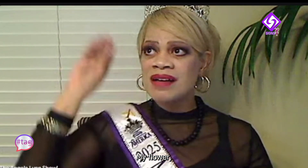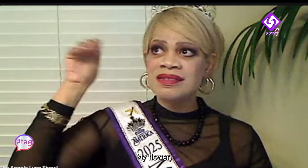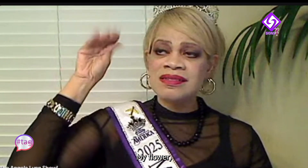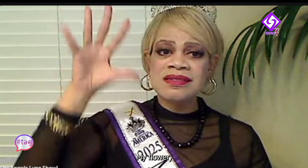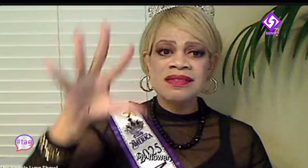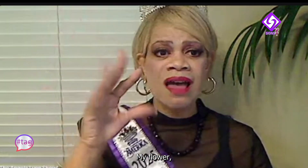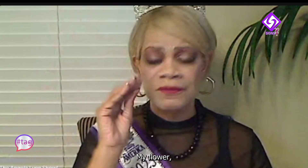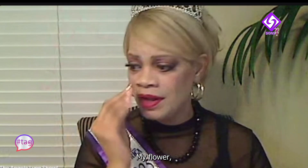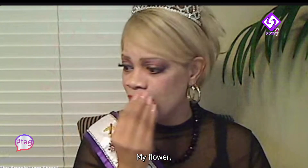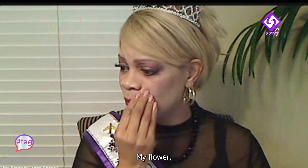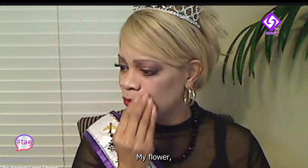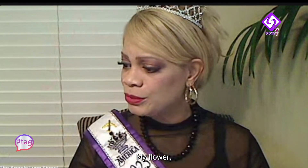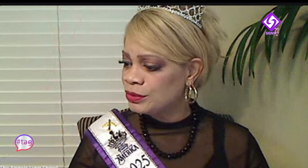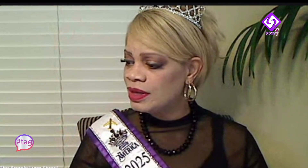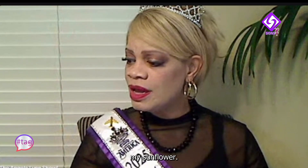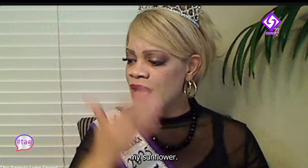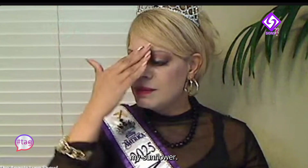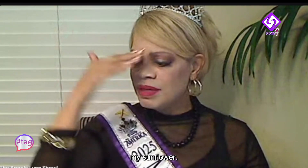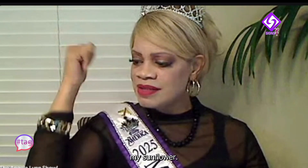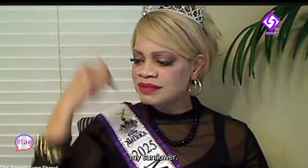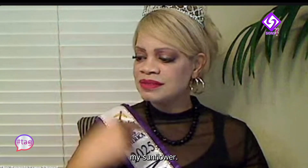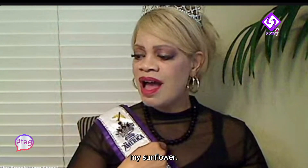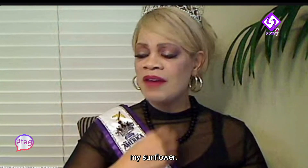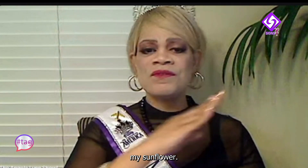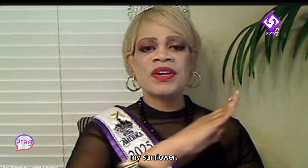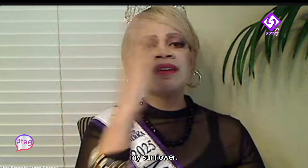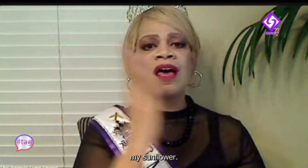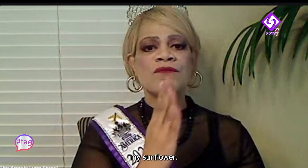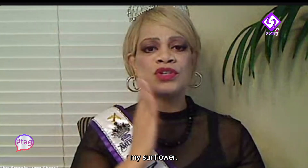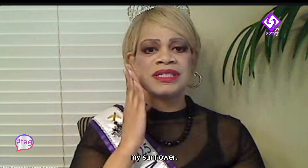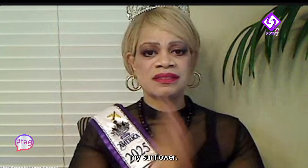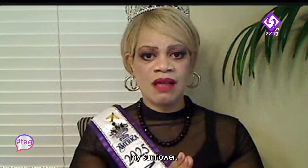my flower, my sunflower,